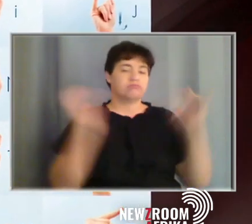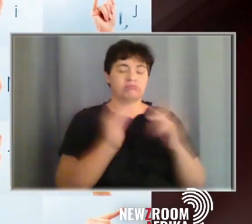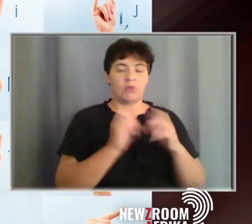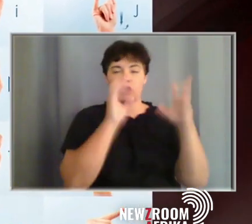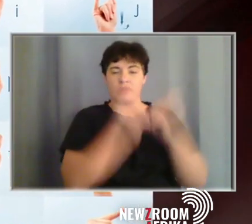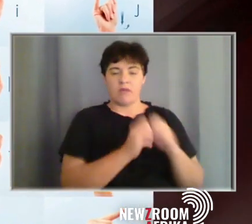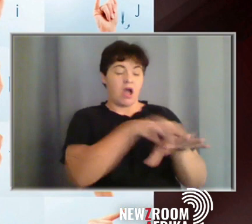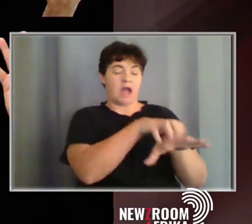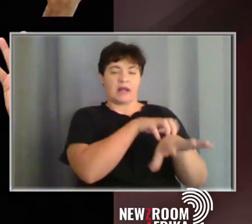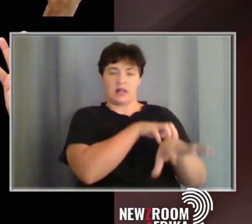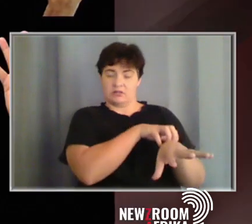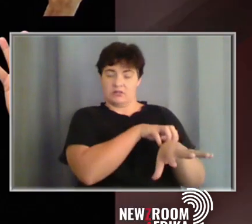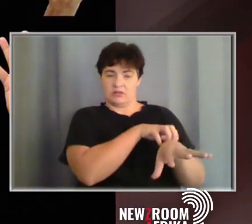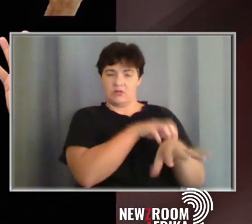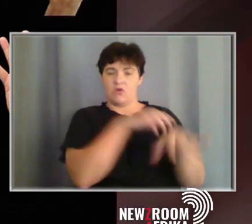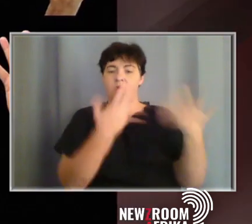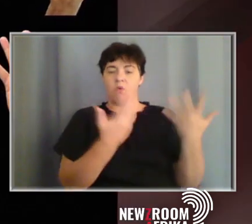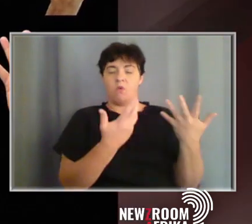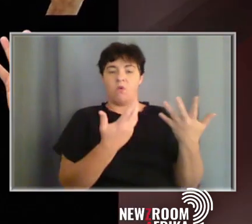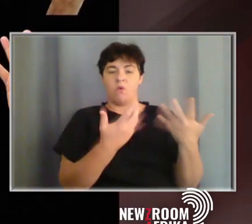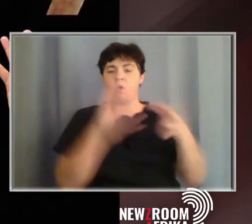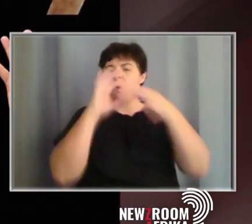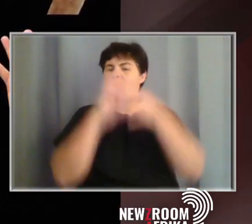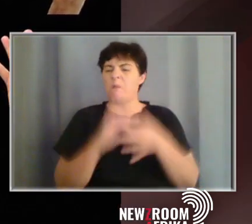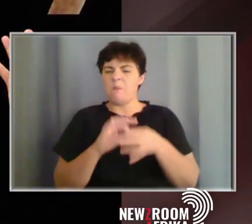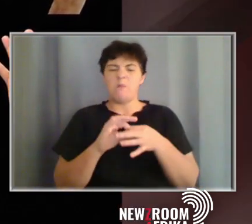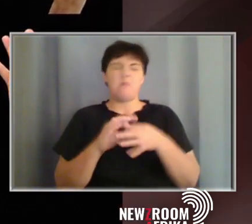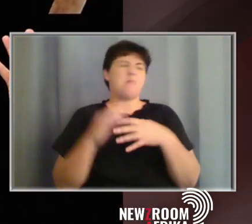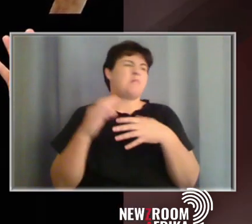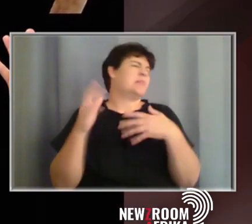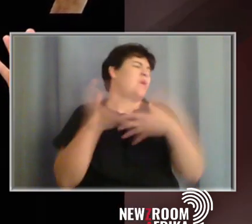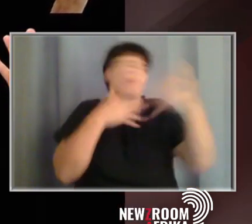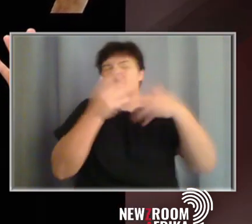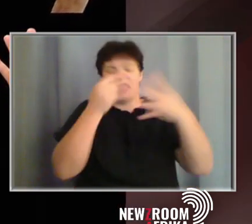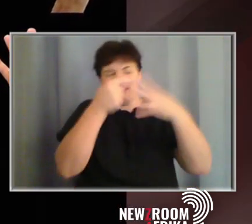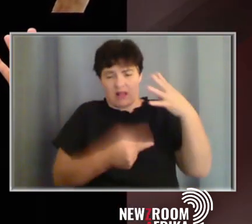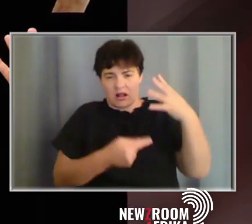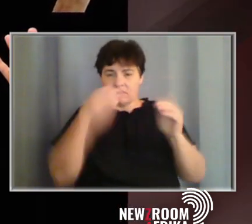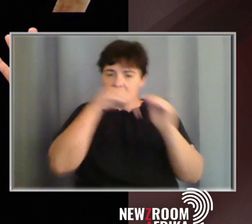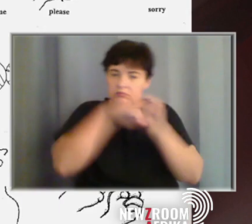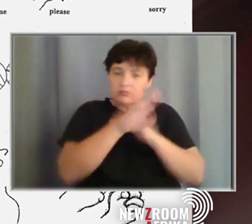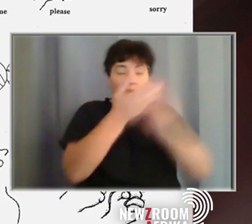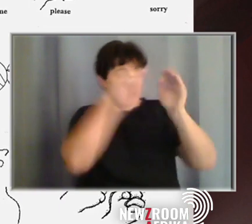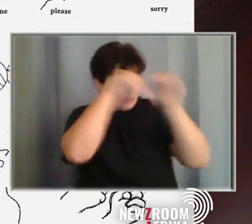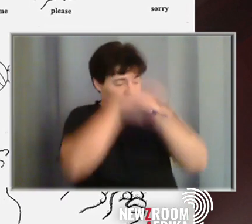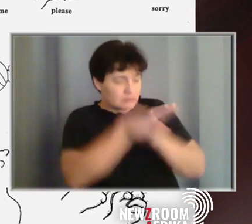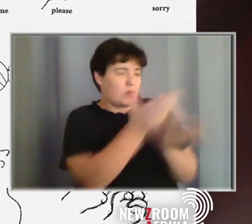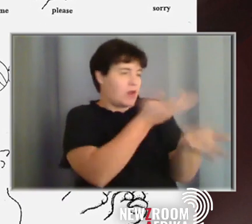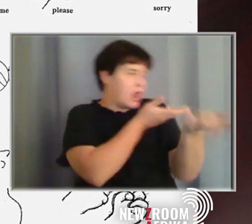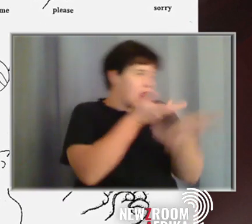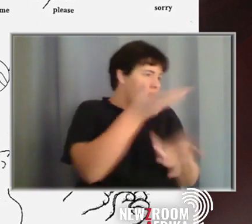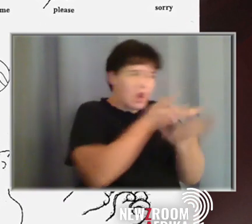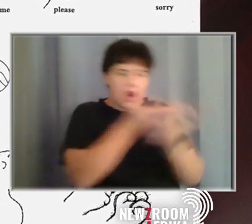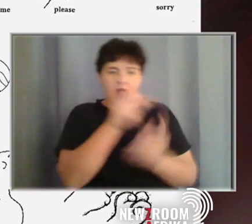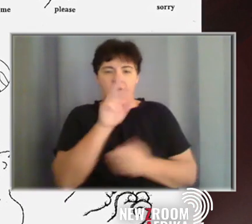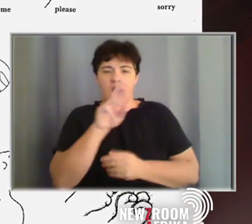agriculture or on home, whatever, when that department goes to the communities and they want to talk about RPP